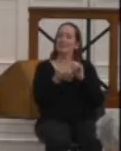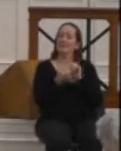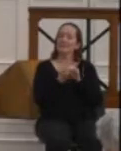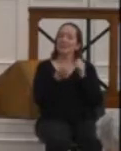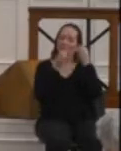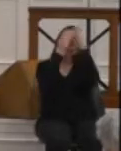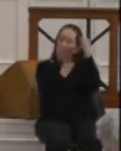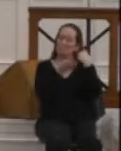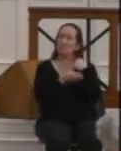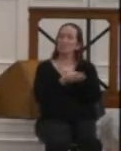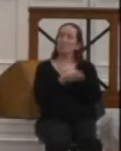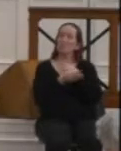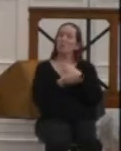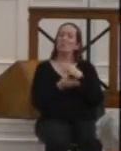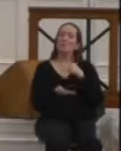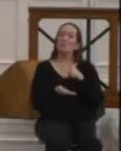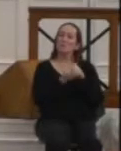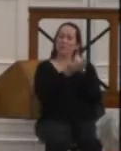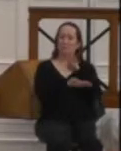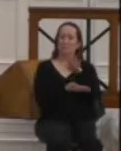your children to the Lord as well.